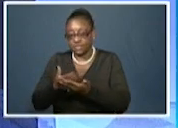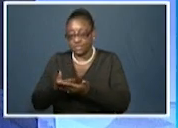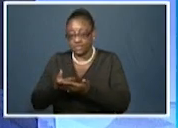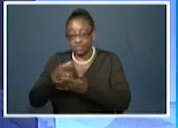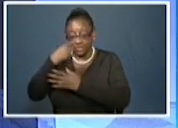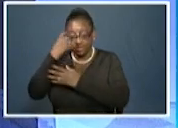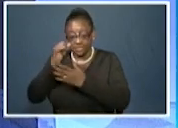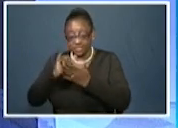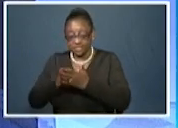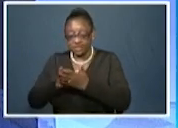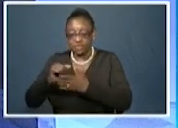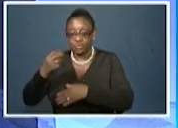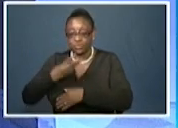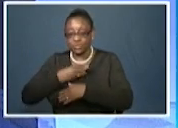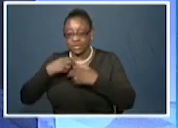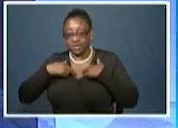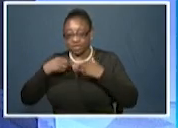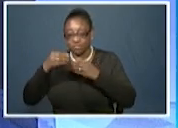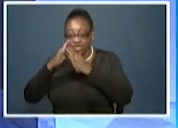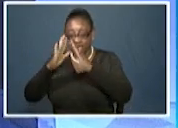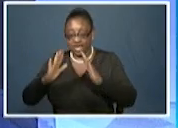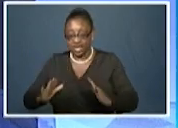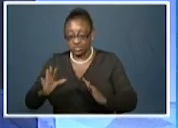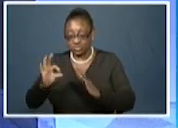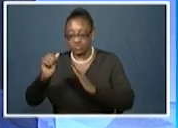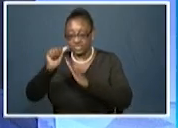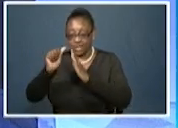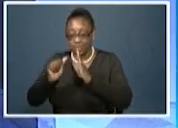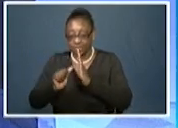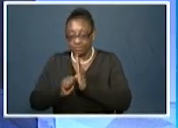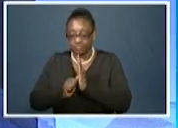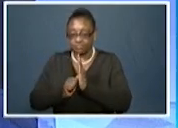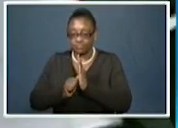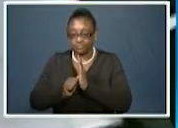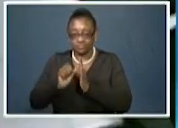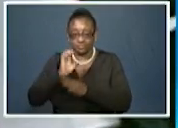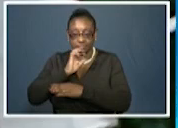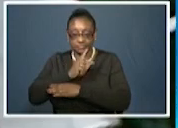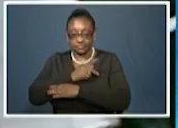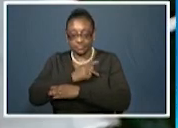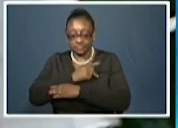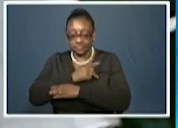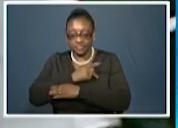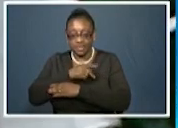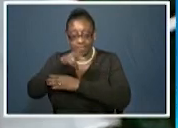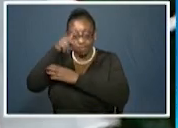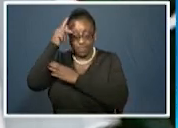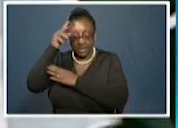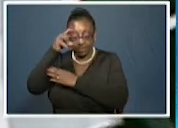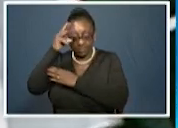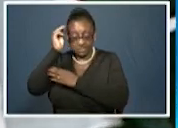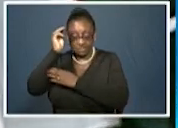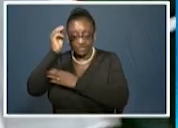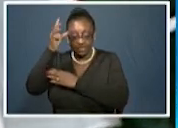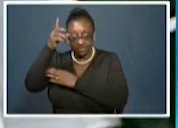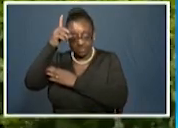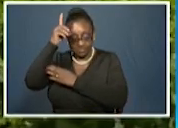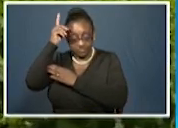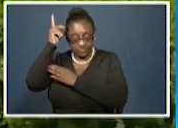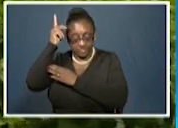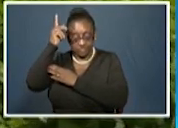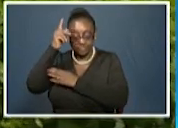with that report from the House of Assembly is our Carla Palmer. Prime Minister and Minister of Finance, the Honorable Philip